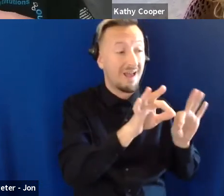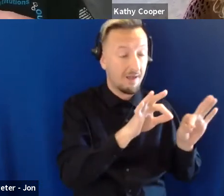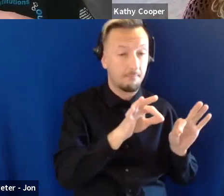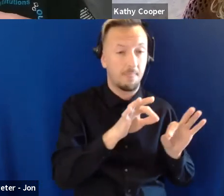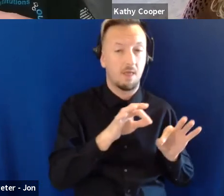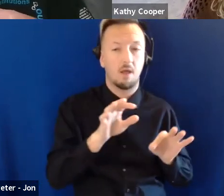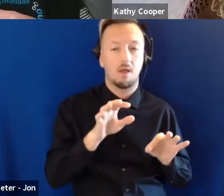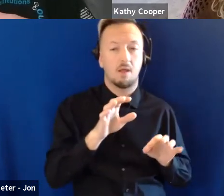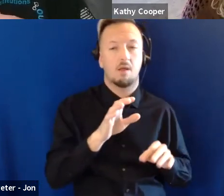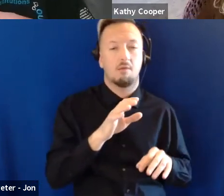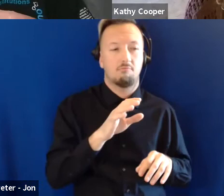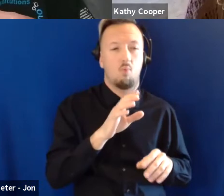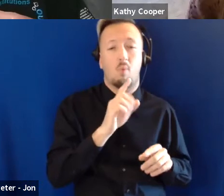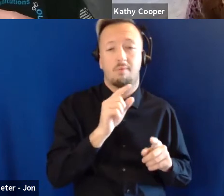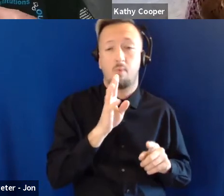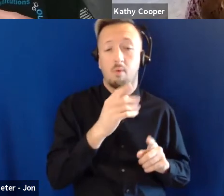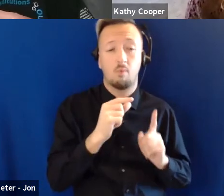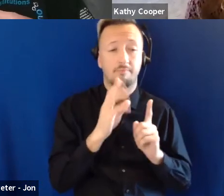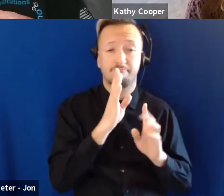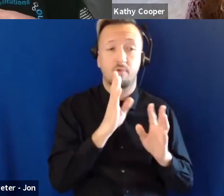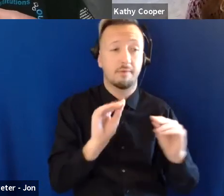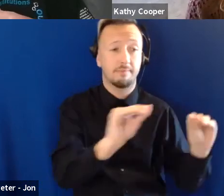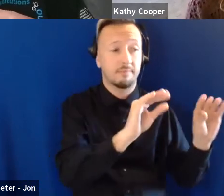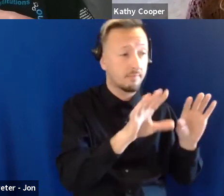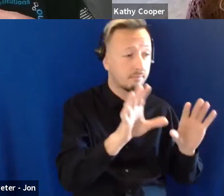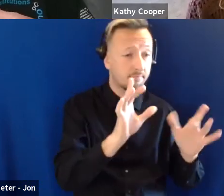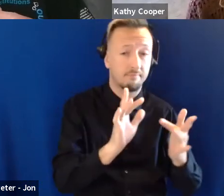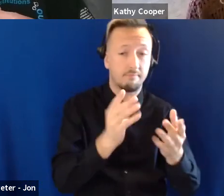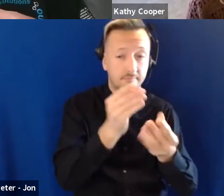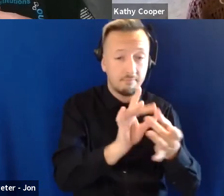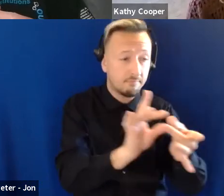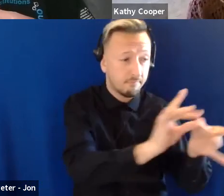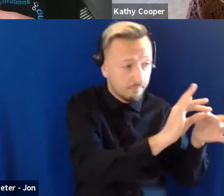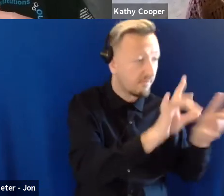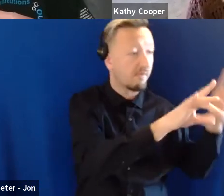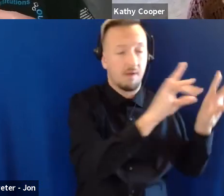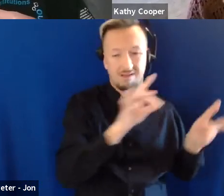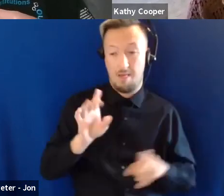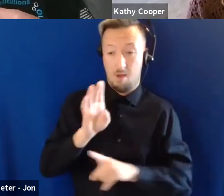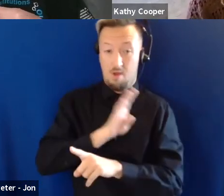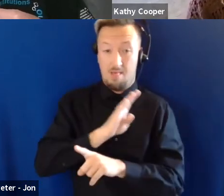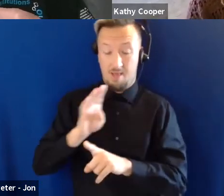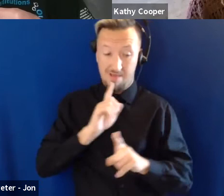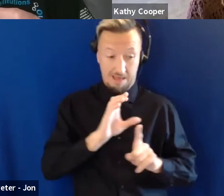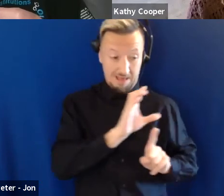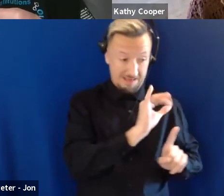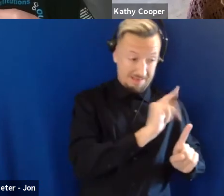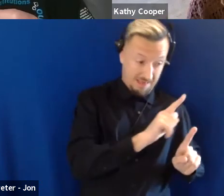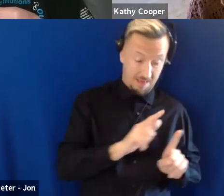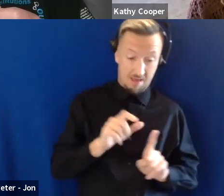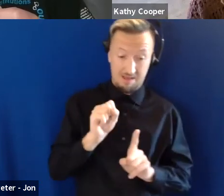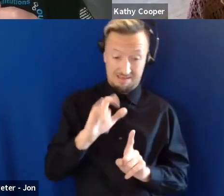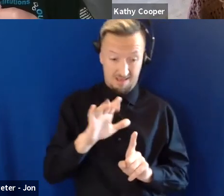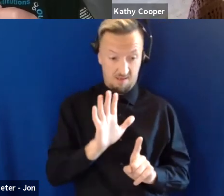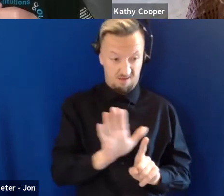one of their responsibilities. It quite honestly shouldn't be up to the staff of the SILC, because then you just have that staff picking who their